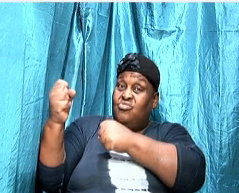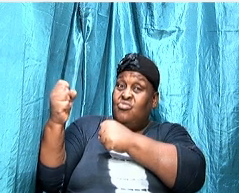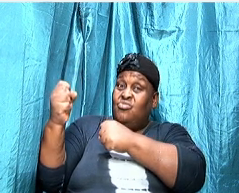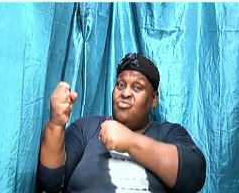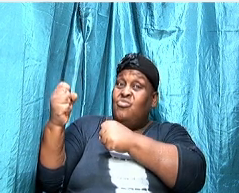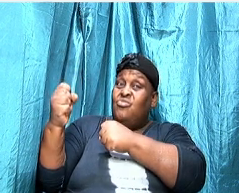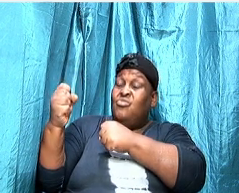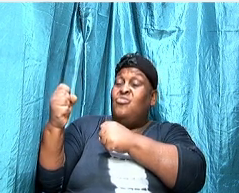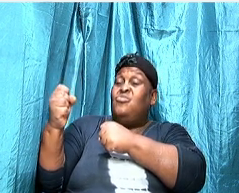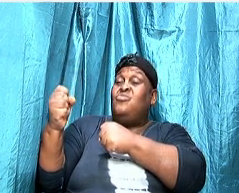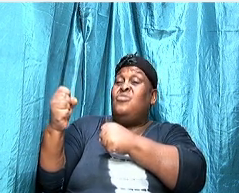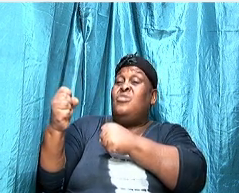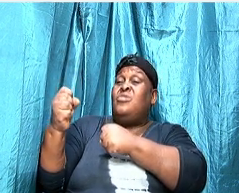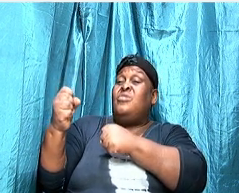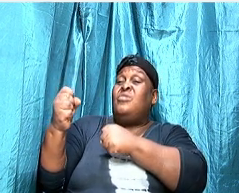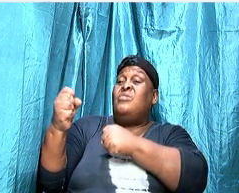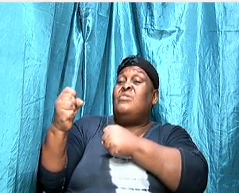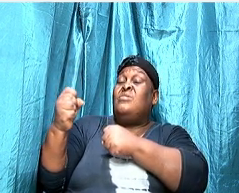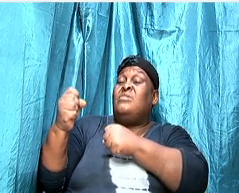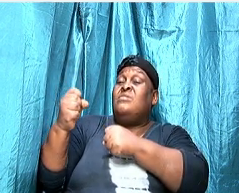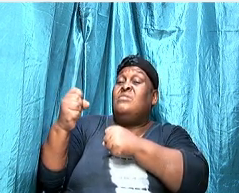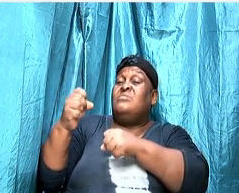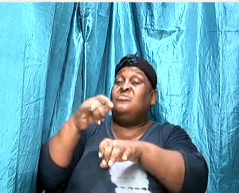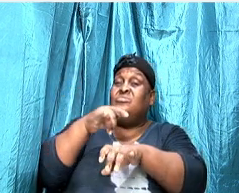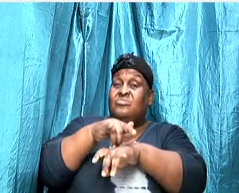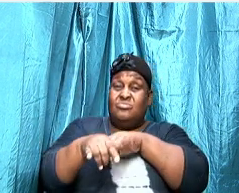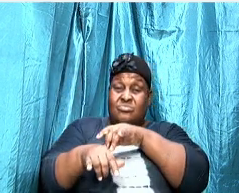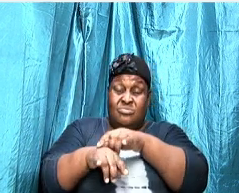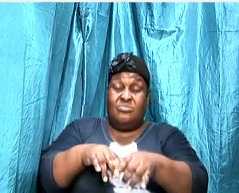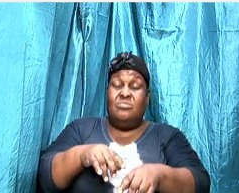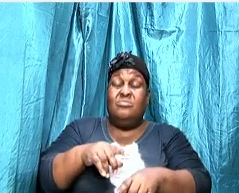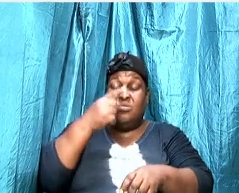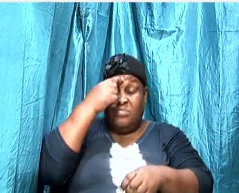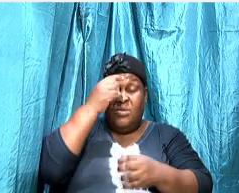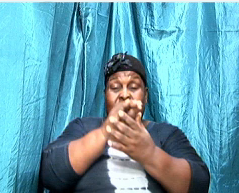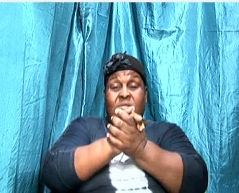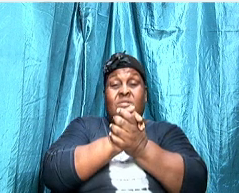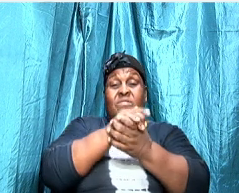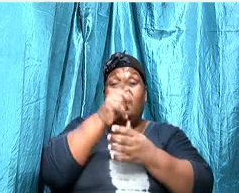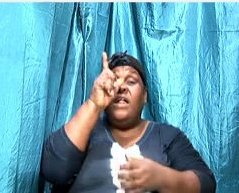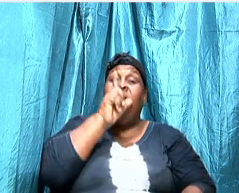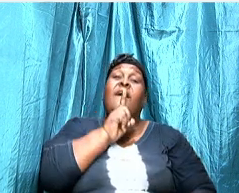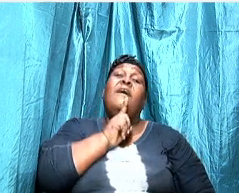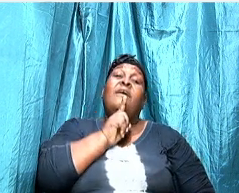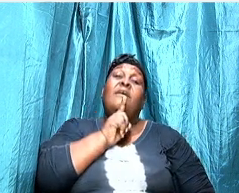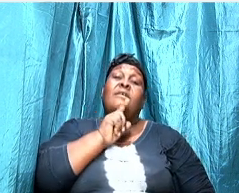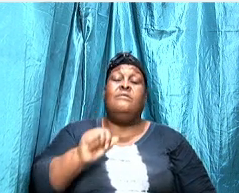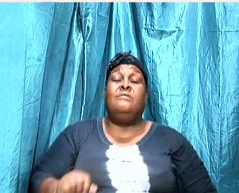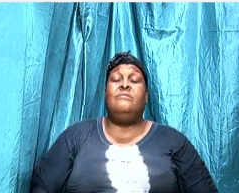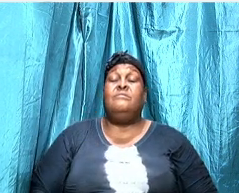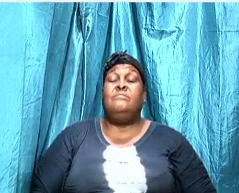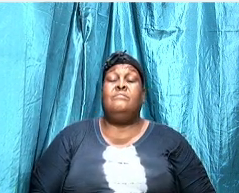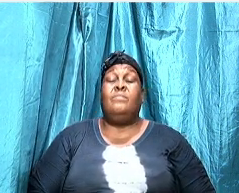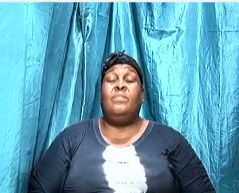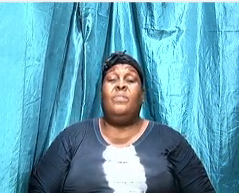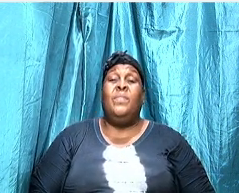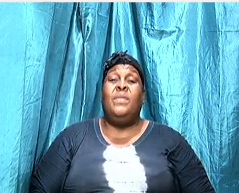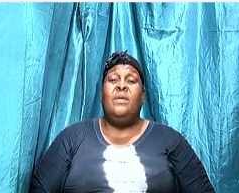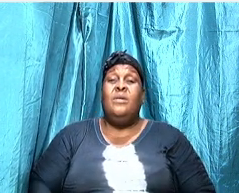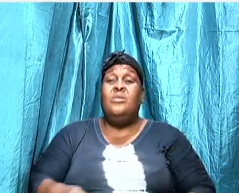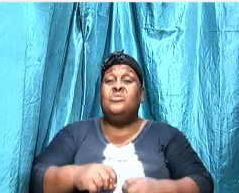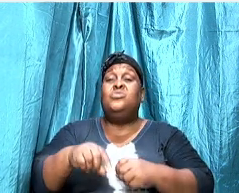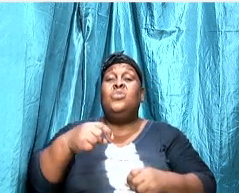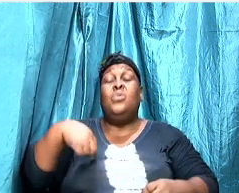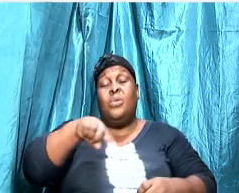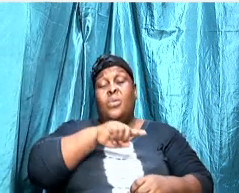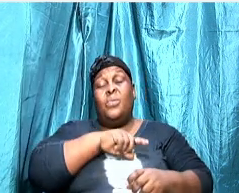so we are to, as I said before, we are to try to give him the honor and the